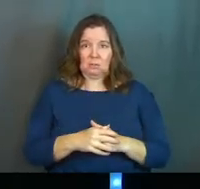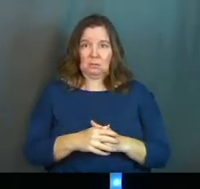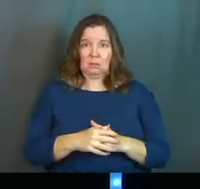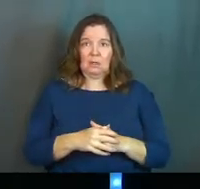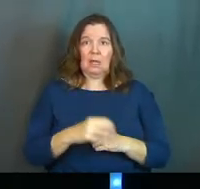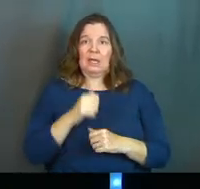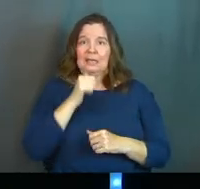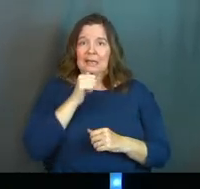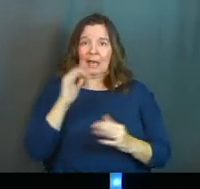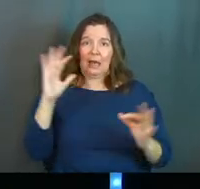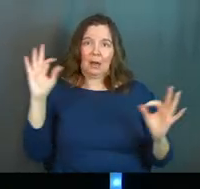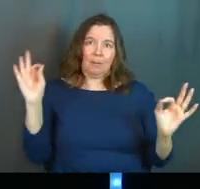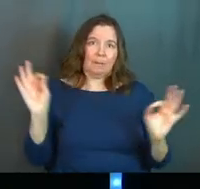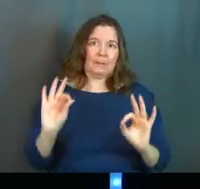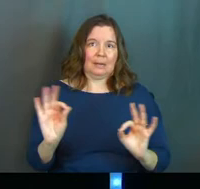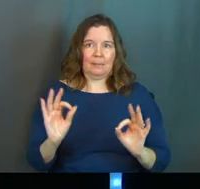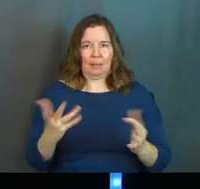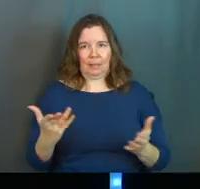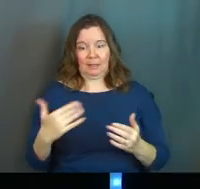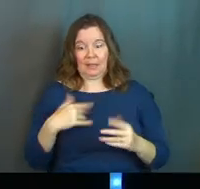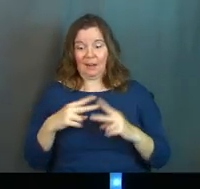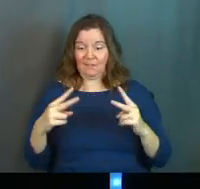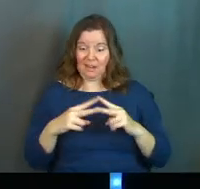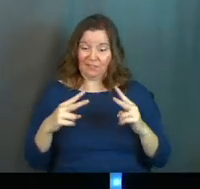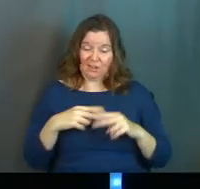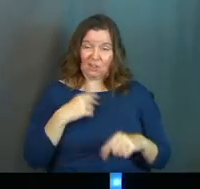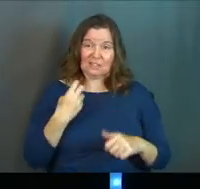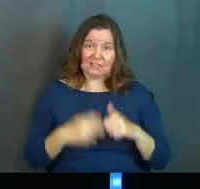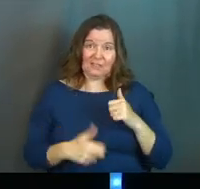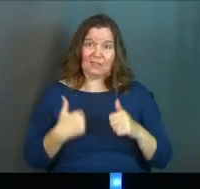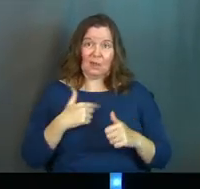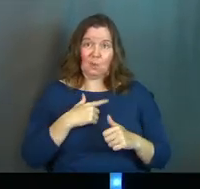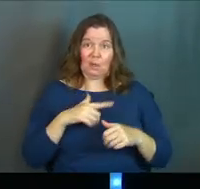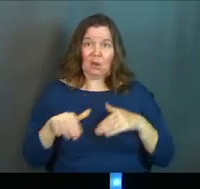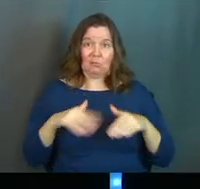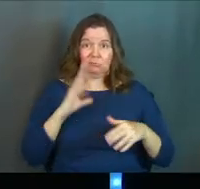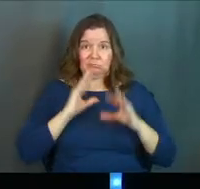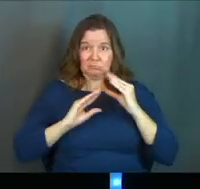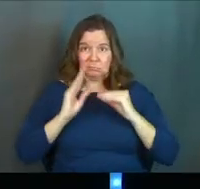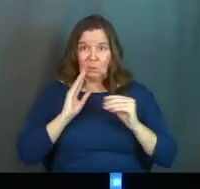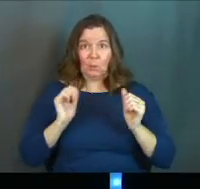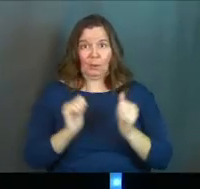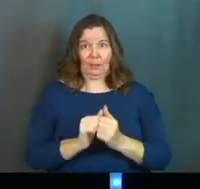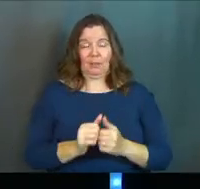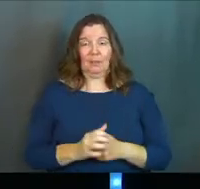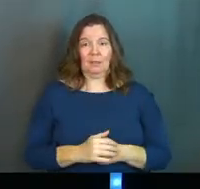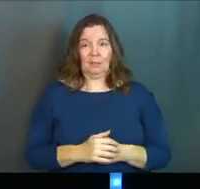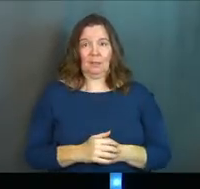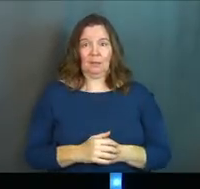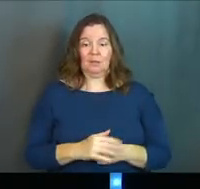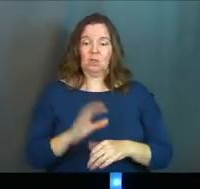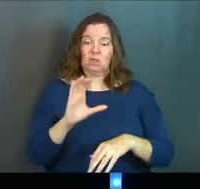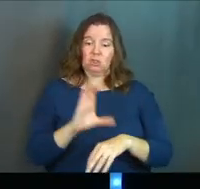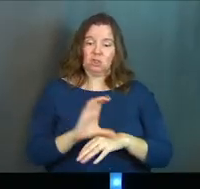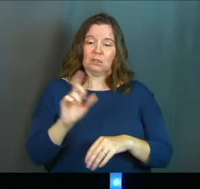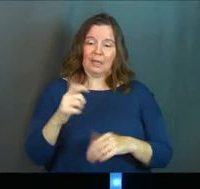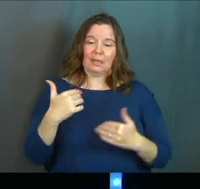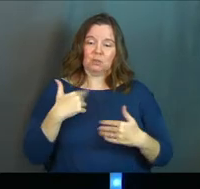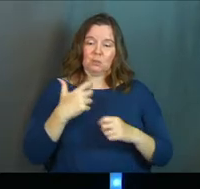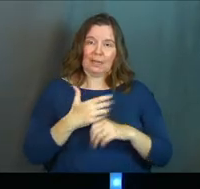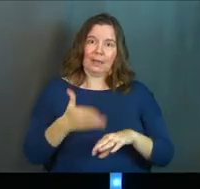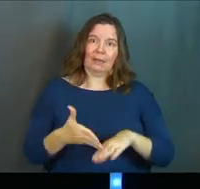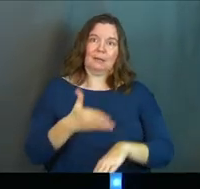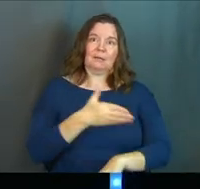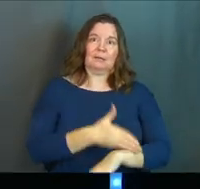And we need to not minimize things that are very, very difficult that we are walking with. The church has got to